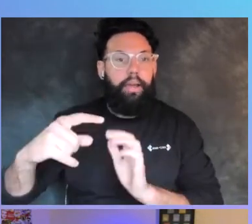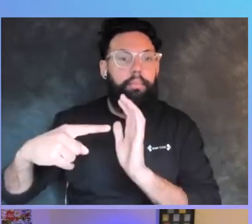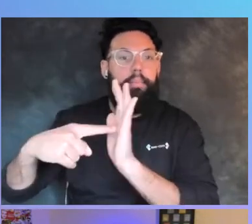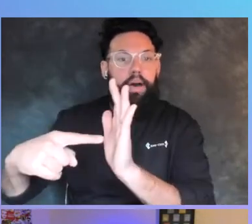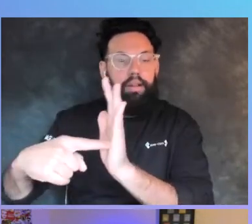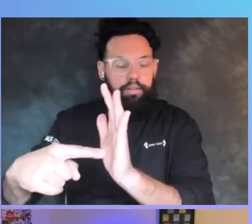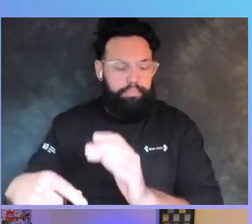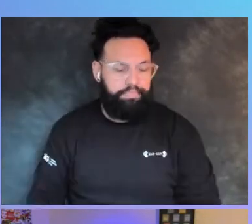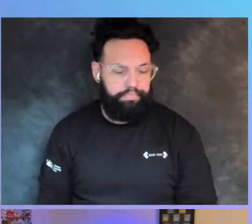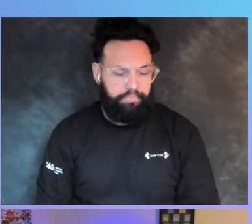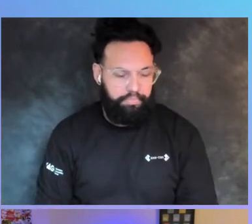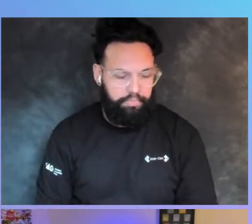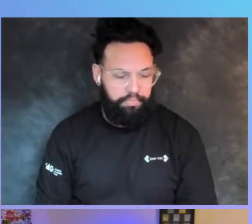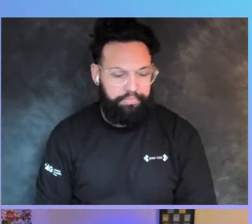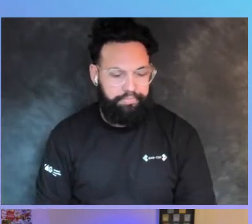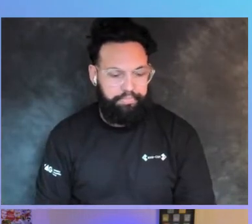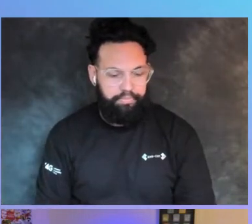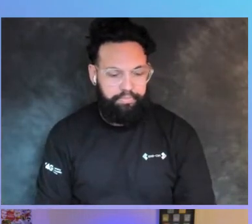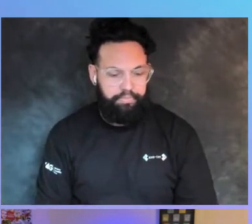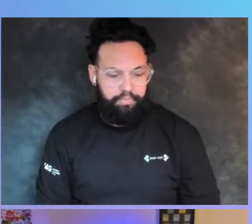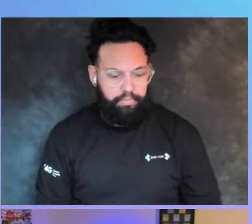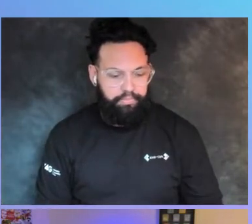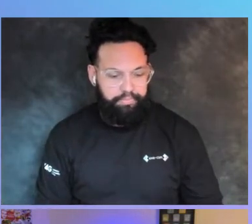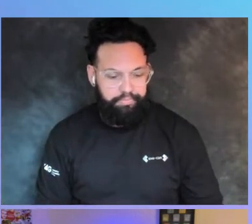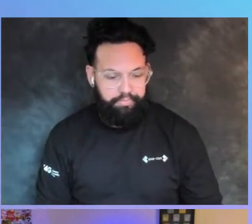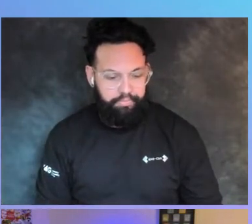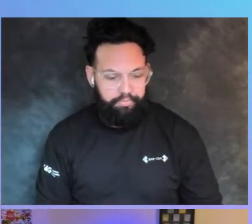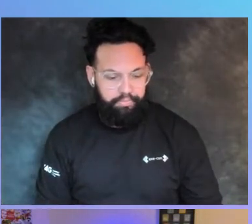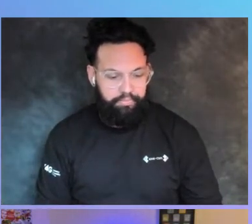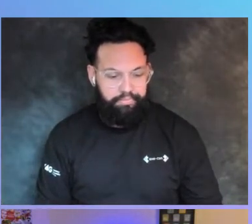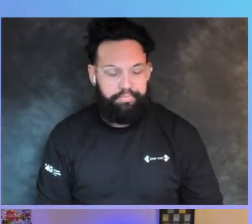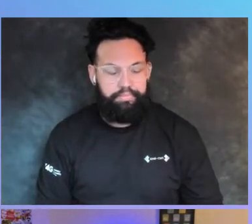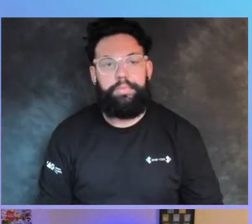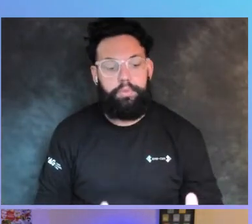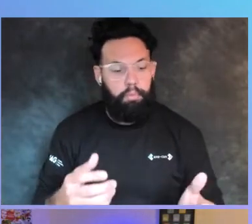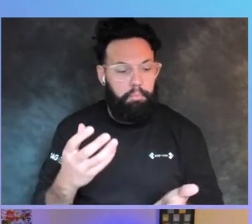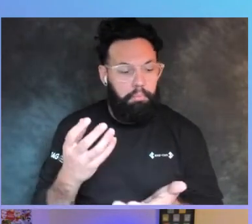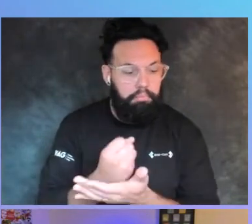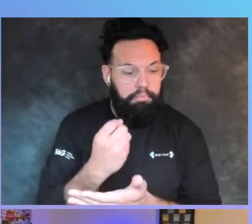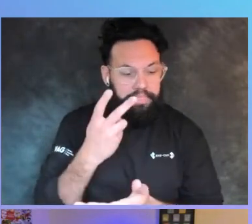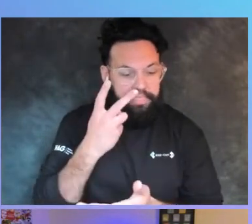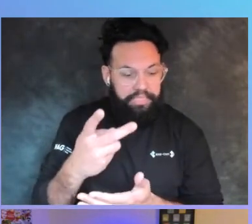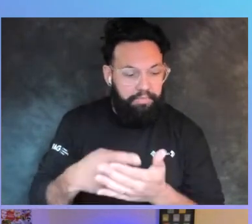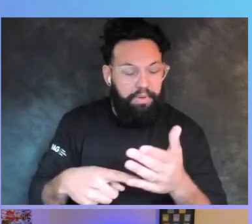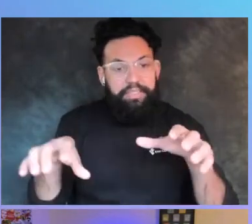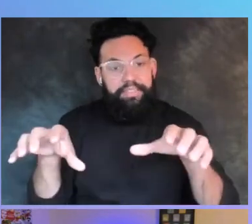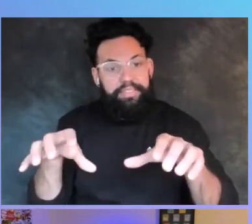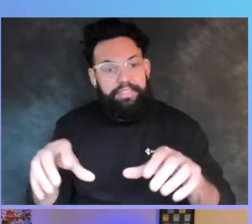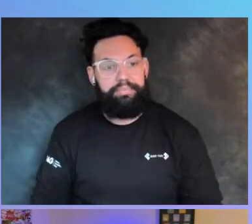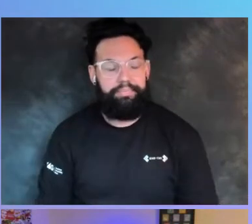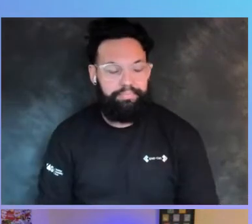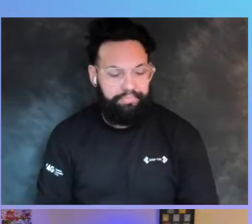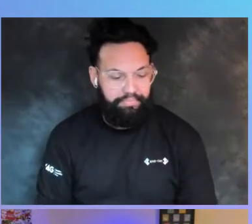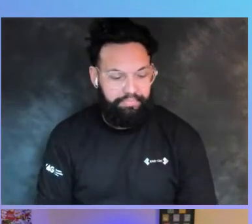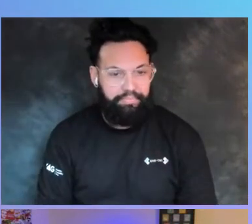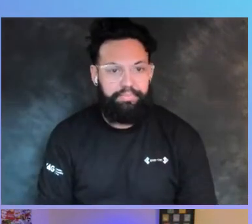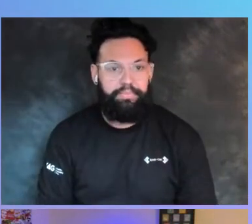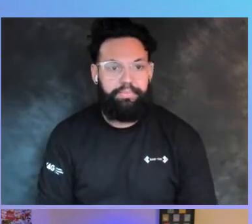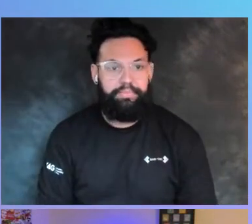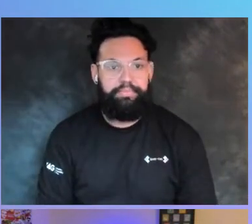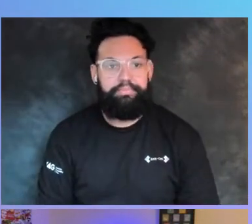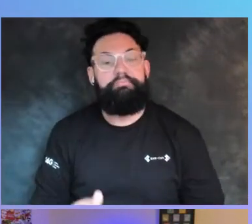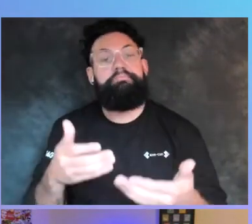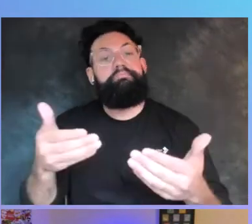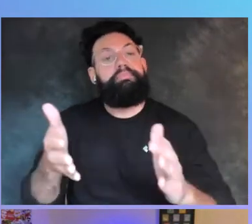issue. So again, let's go ahead and see what it does. So in the video, I'm clicking run, and